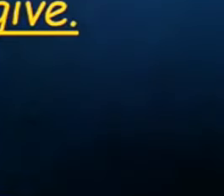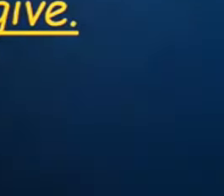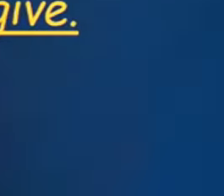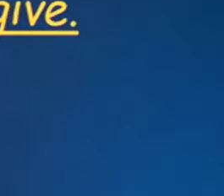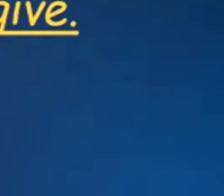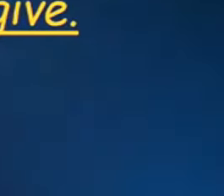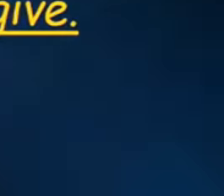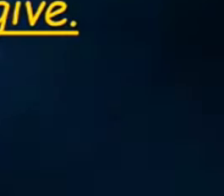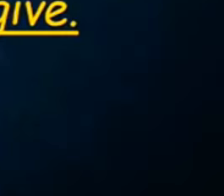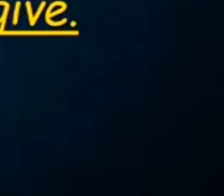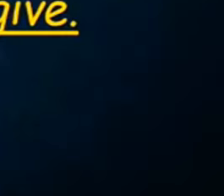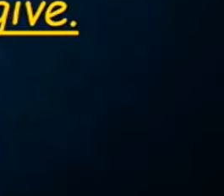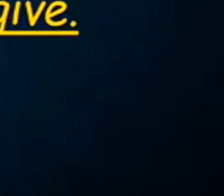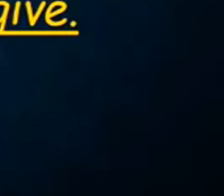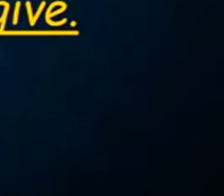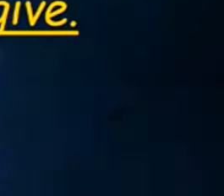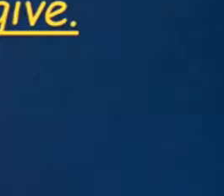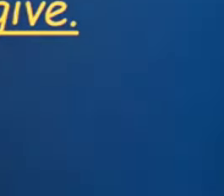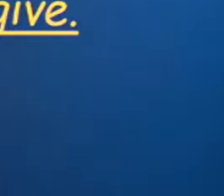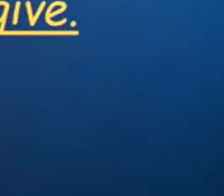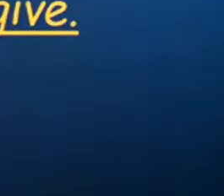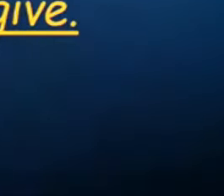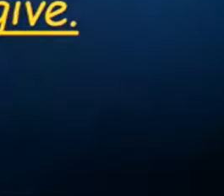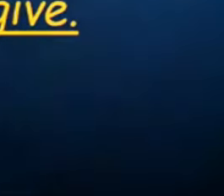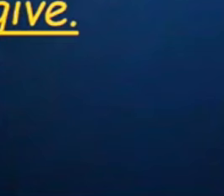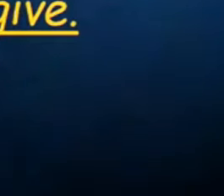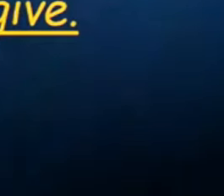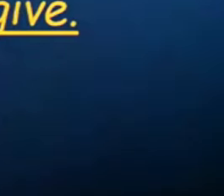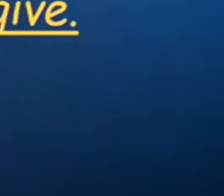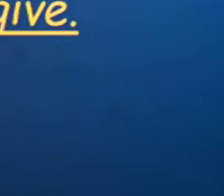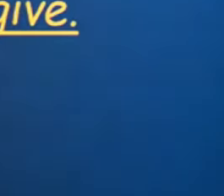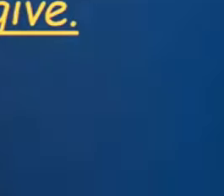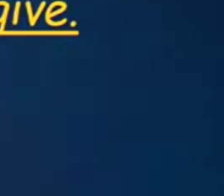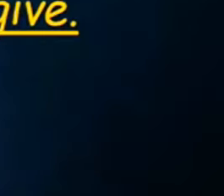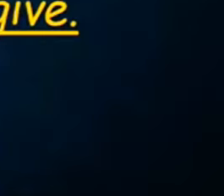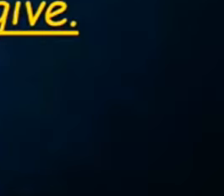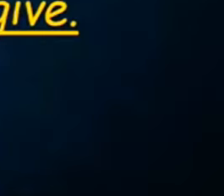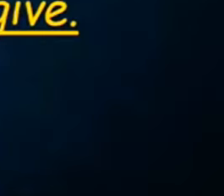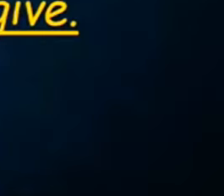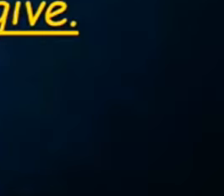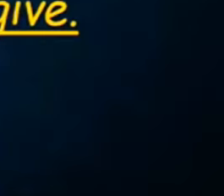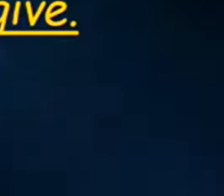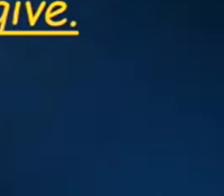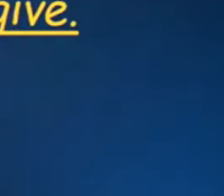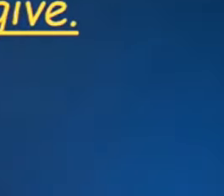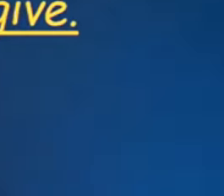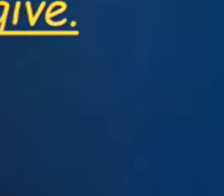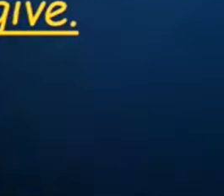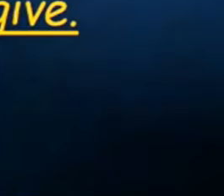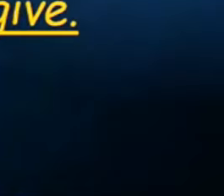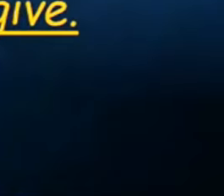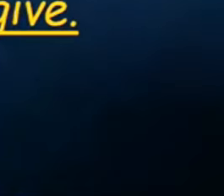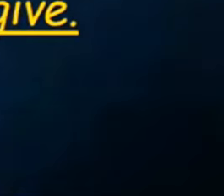being something that they cannot possibly give. See,